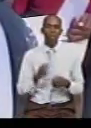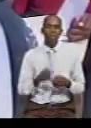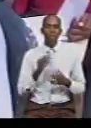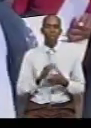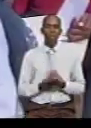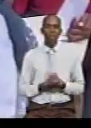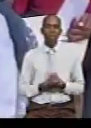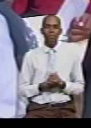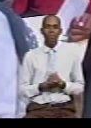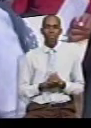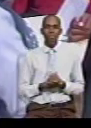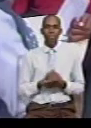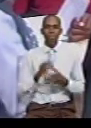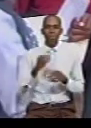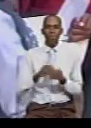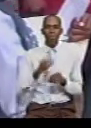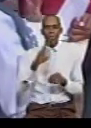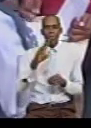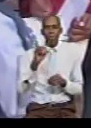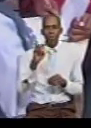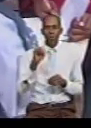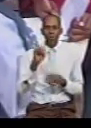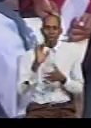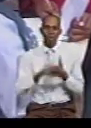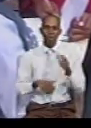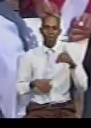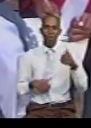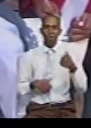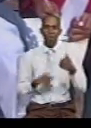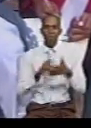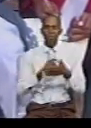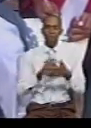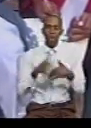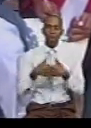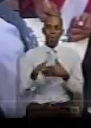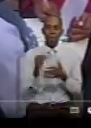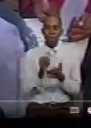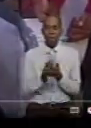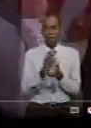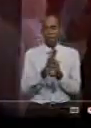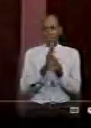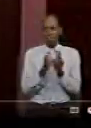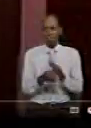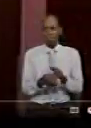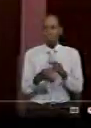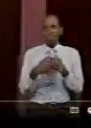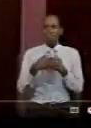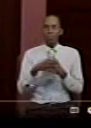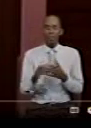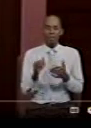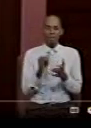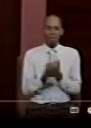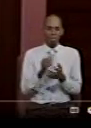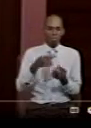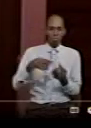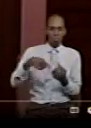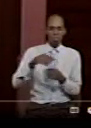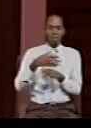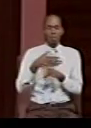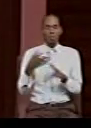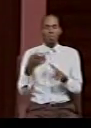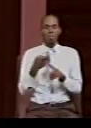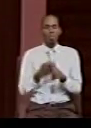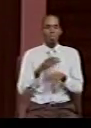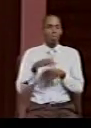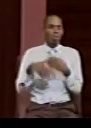name. In Romans chapter 10, after that repentance, after that turning away from all